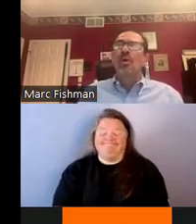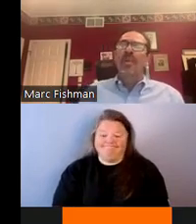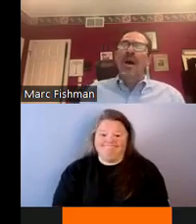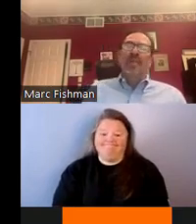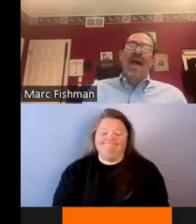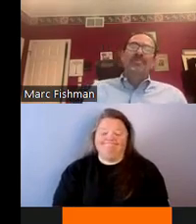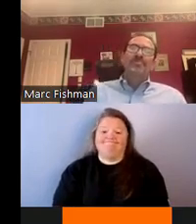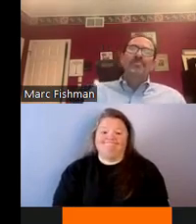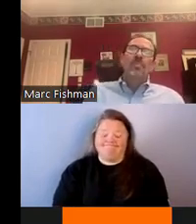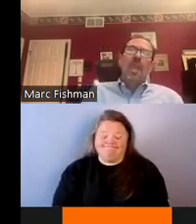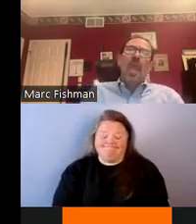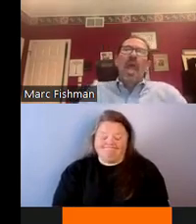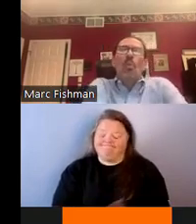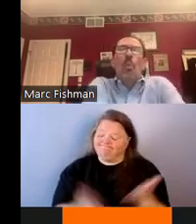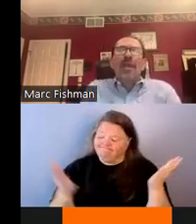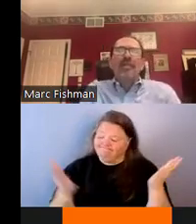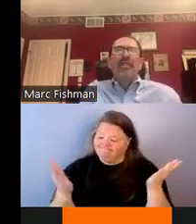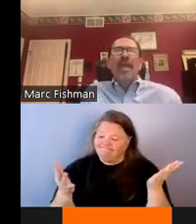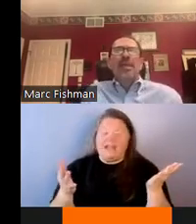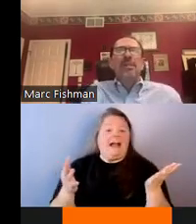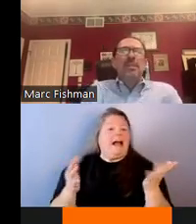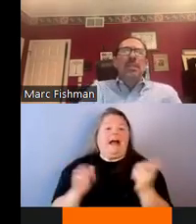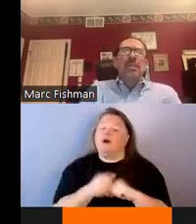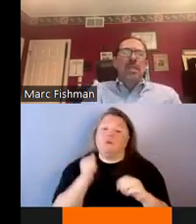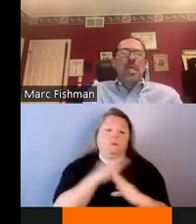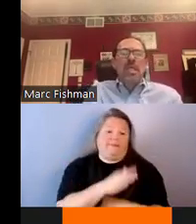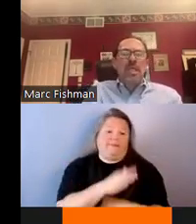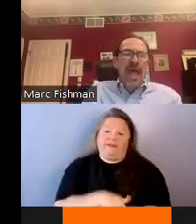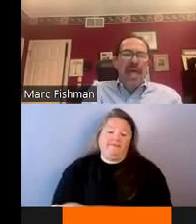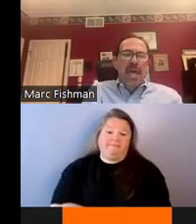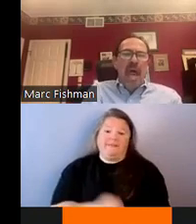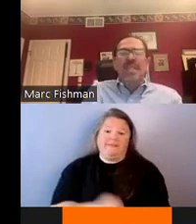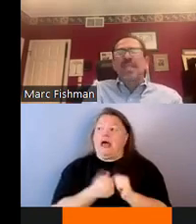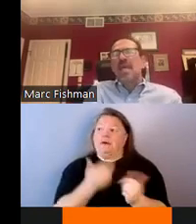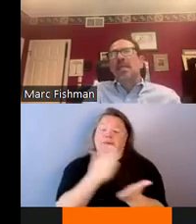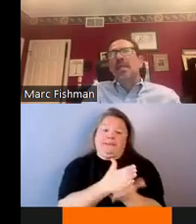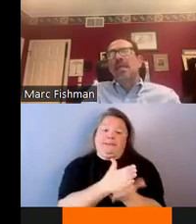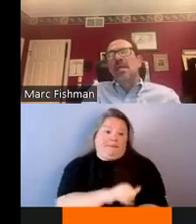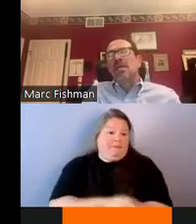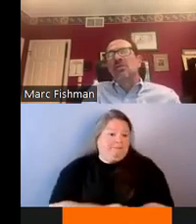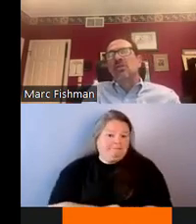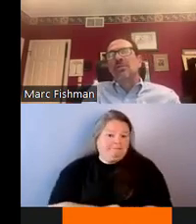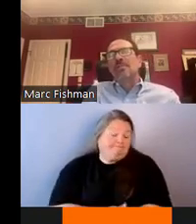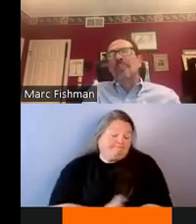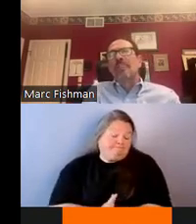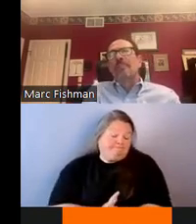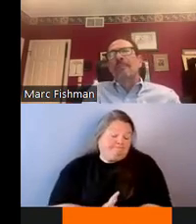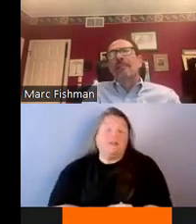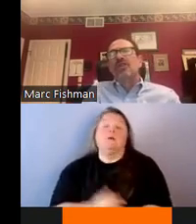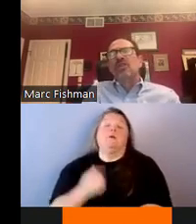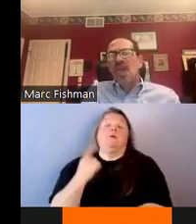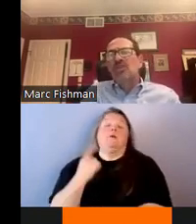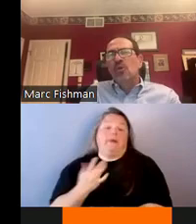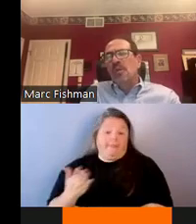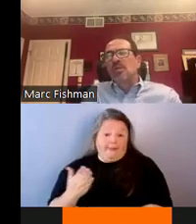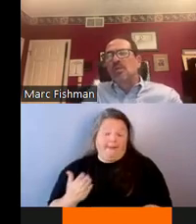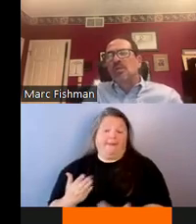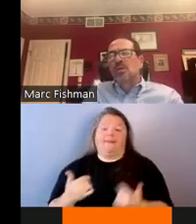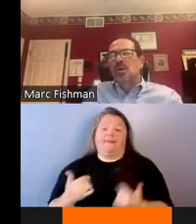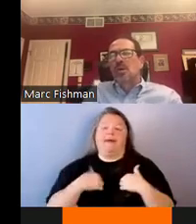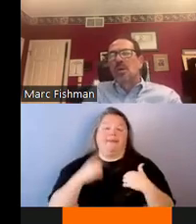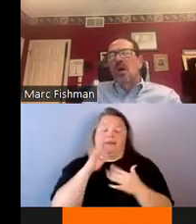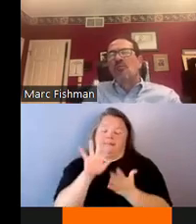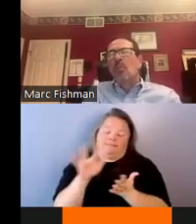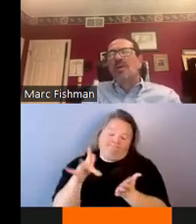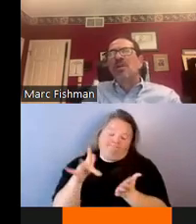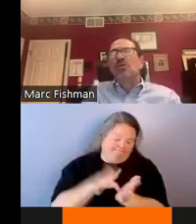So what do we do about that? And one of the things that I think is a